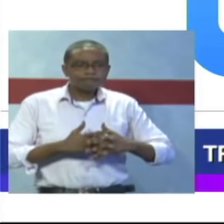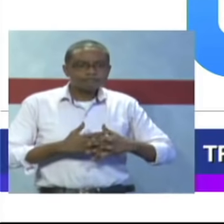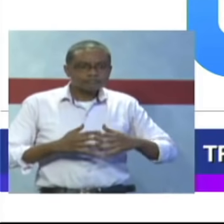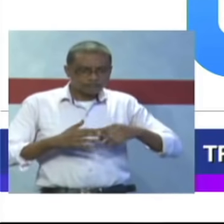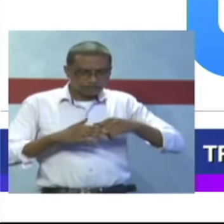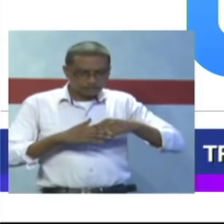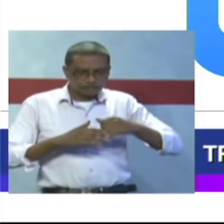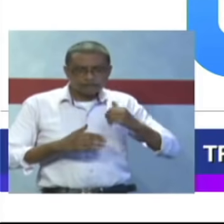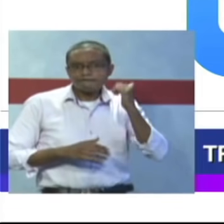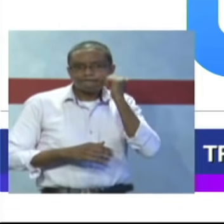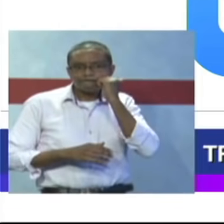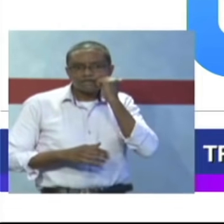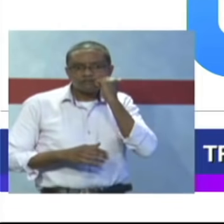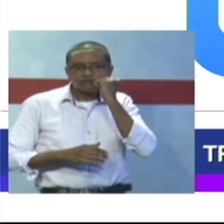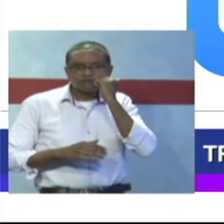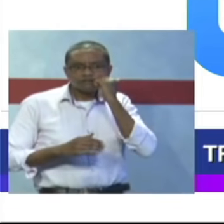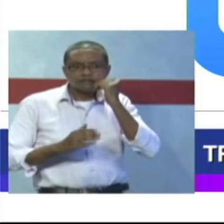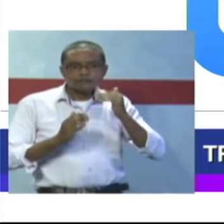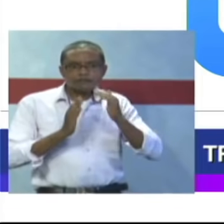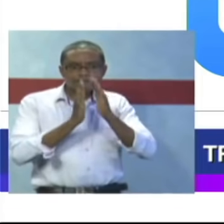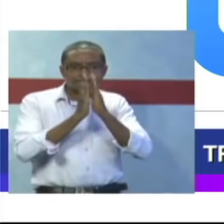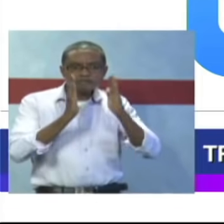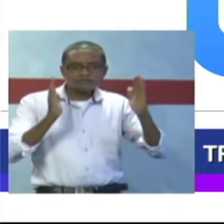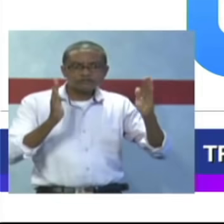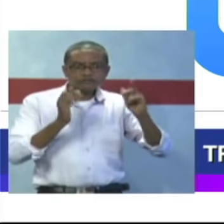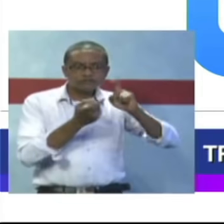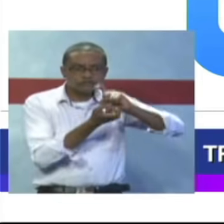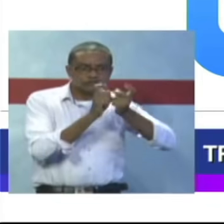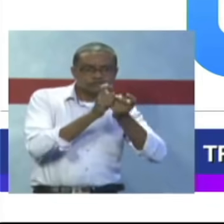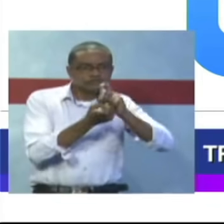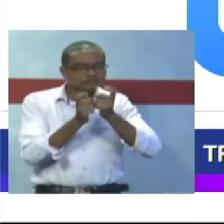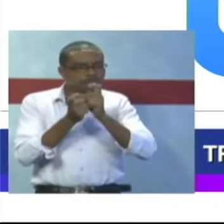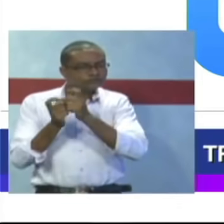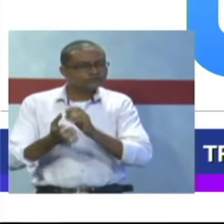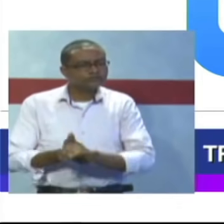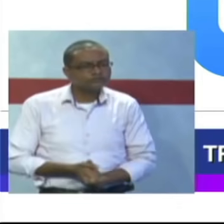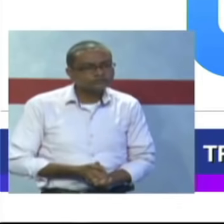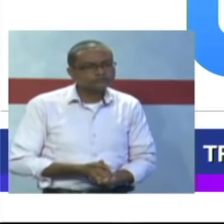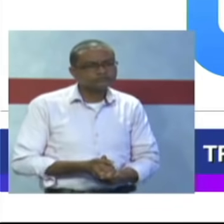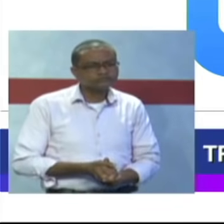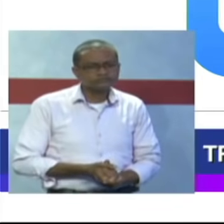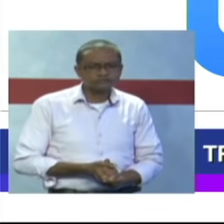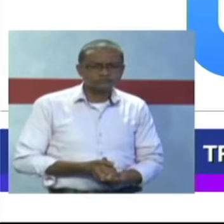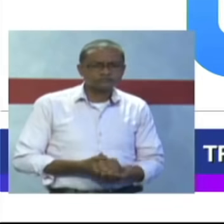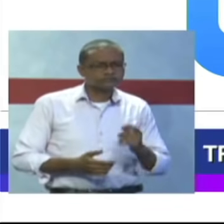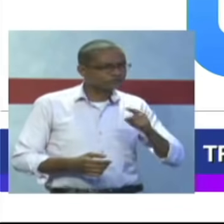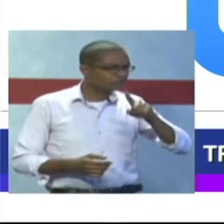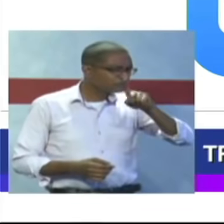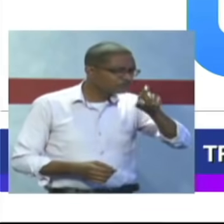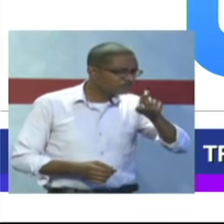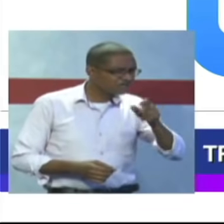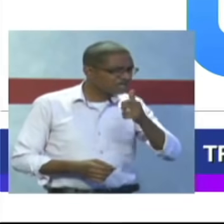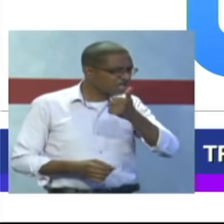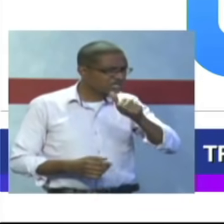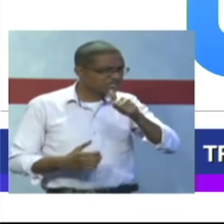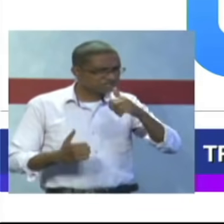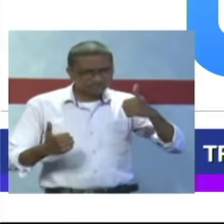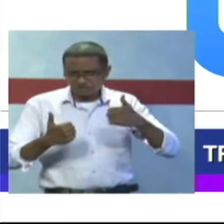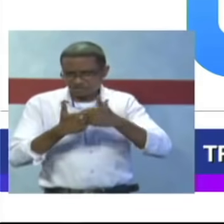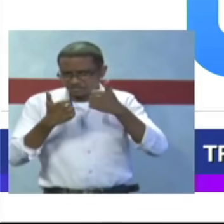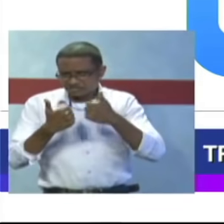failed to link that to the COVID-19 vaccine. I was wondering, are there any challenges in terms